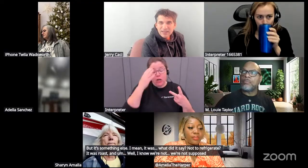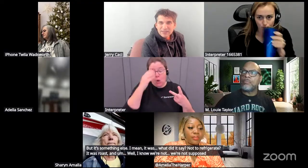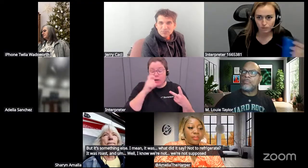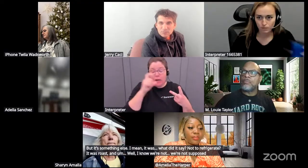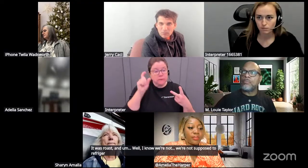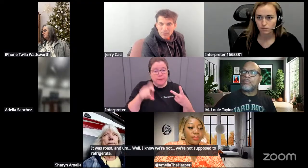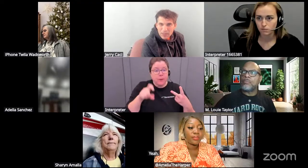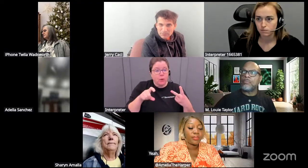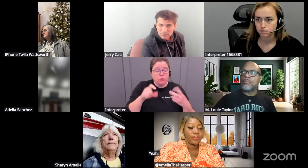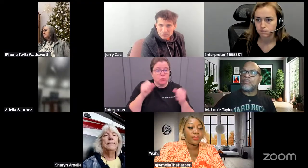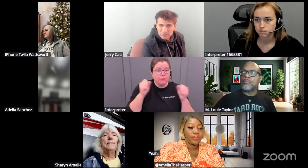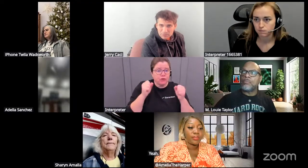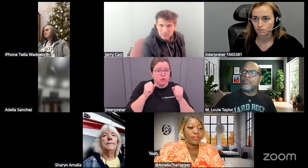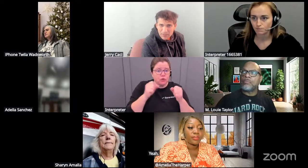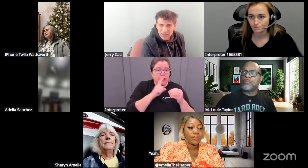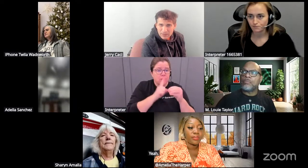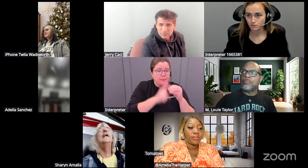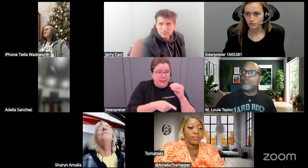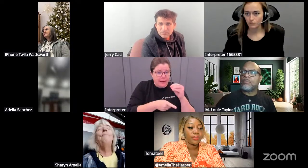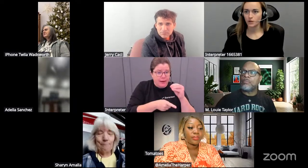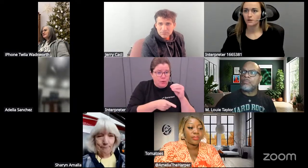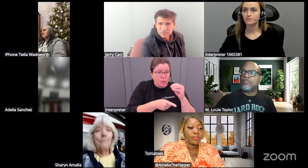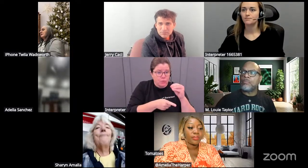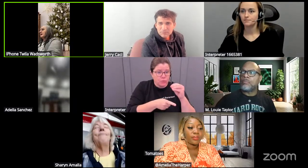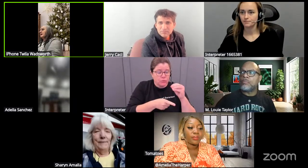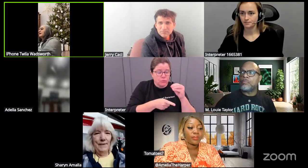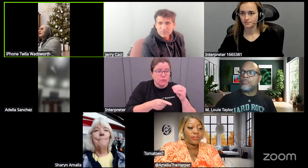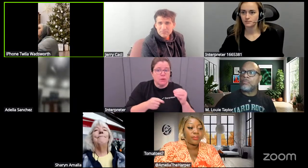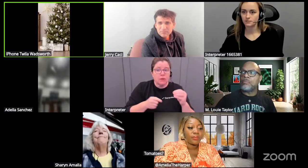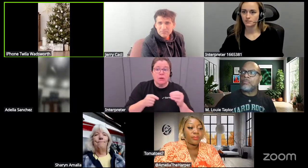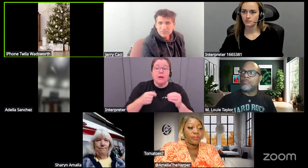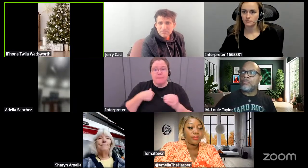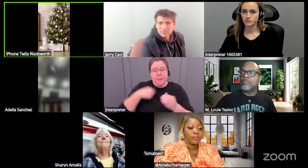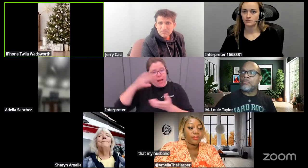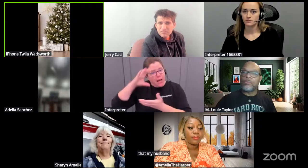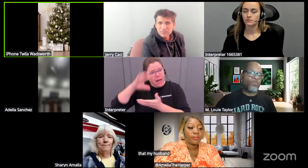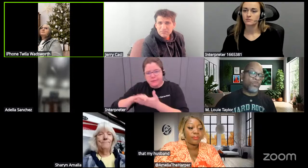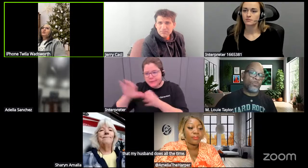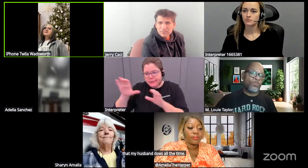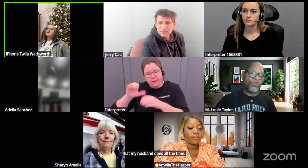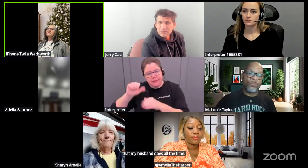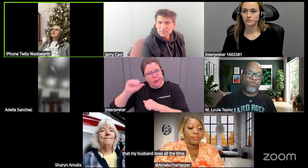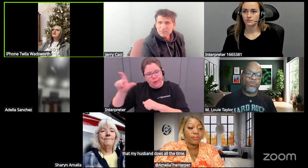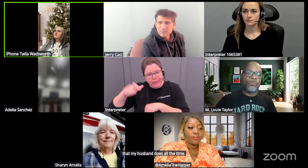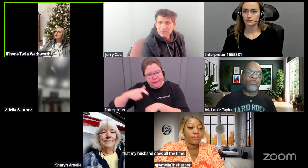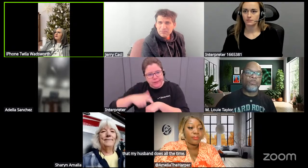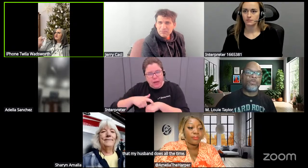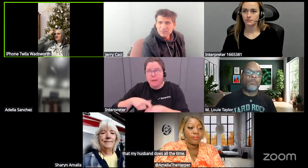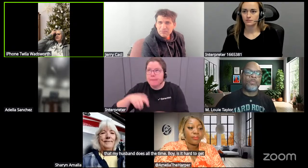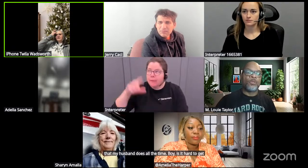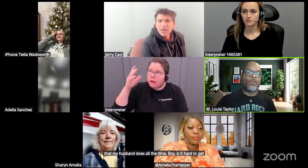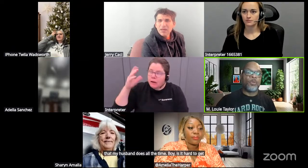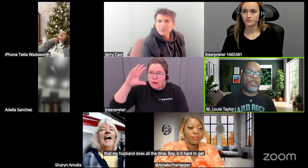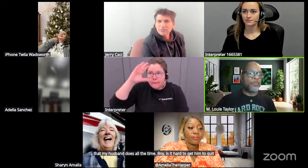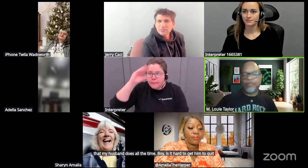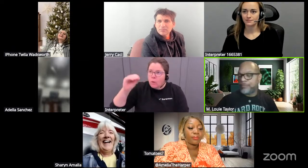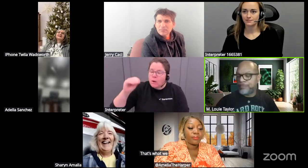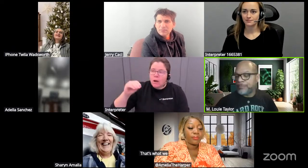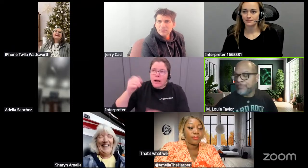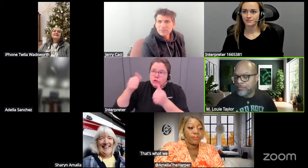refrigerate tomatoes. Except my husband does all the time. Boy, Mhm. is it hard to get him to quit. That's what we